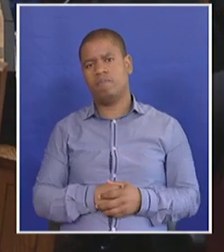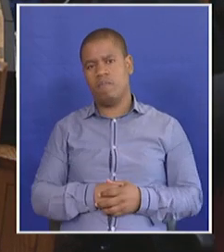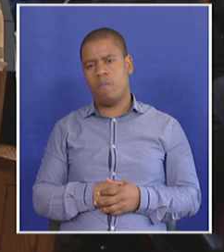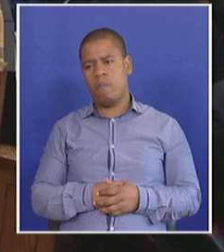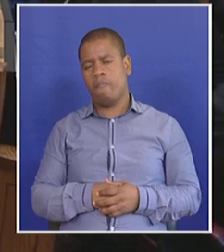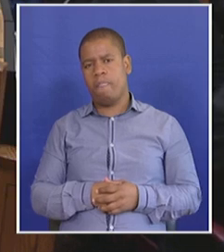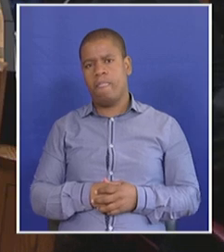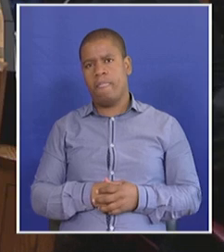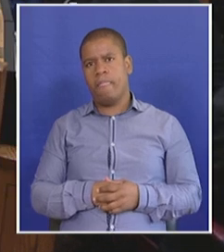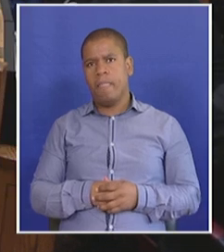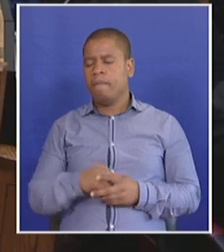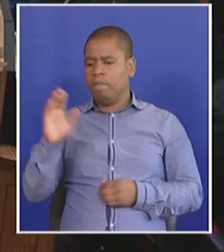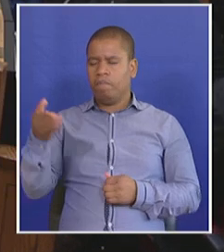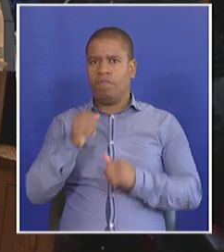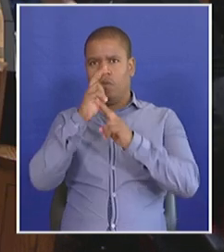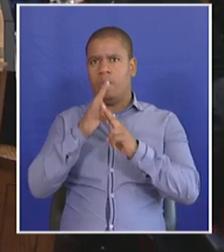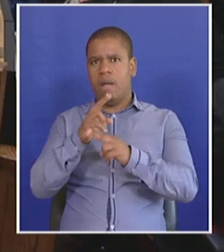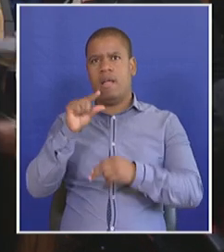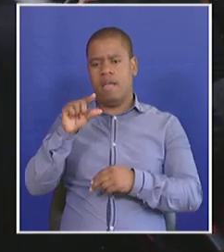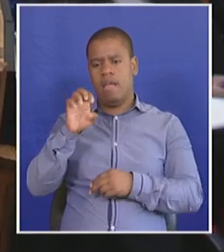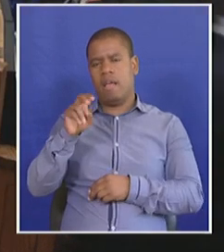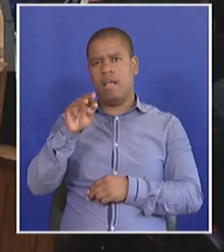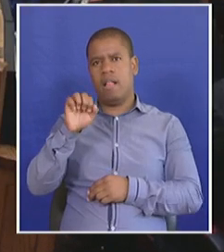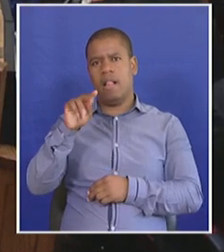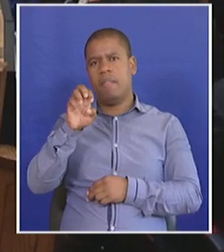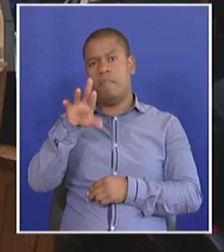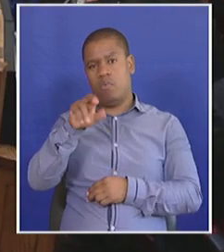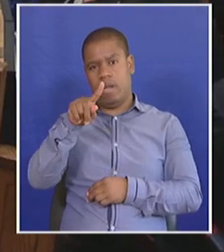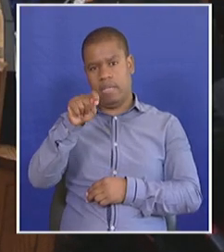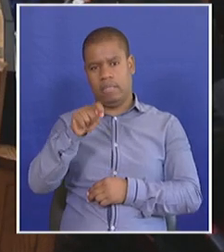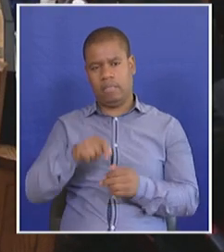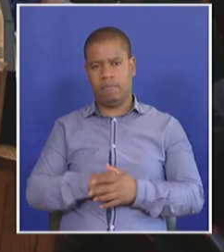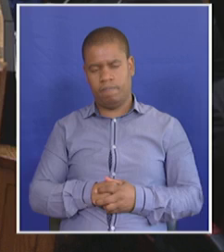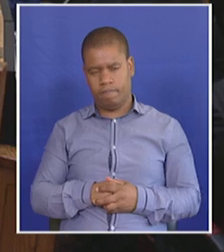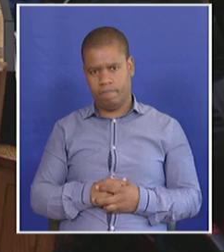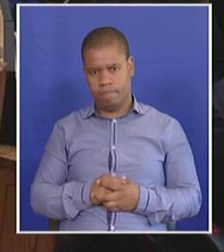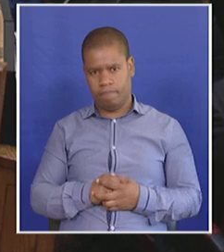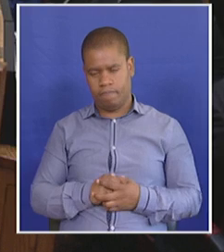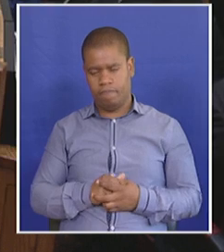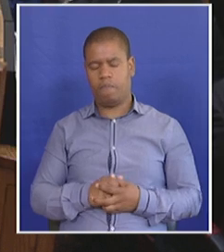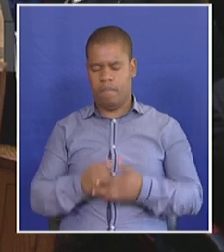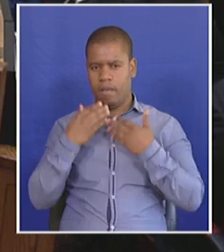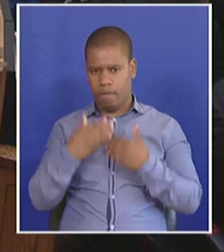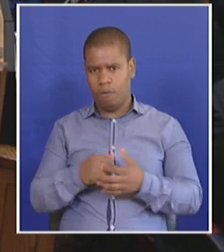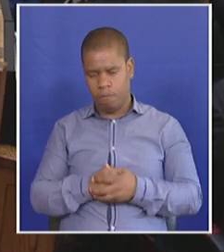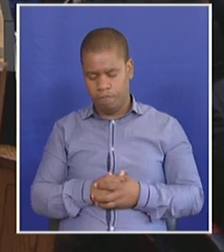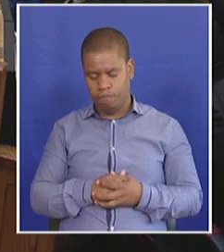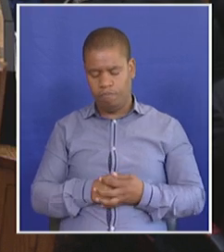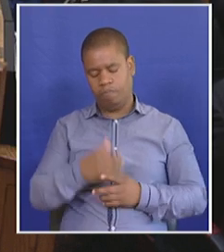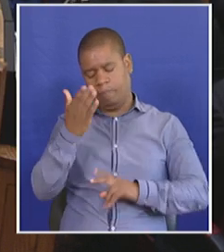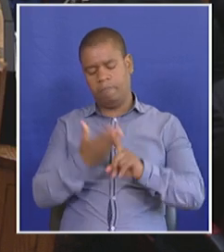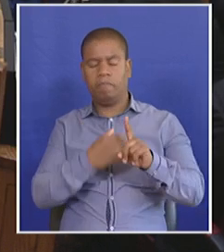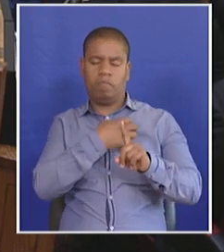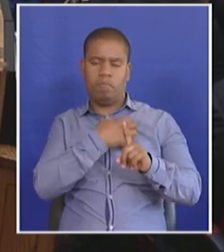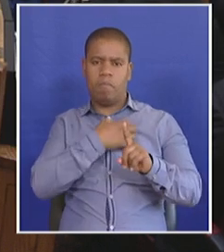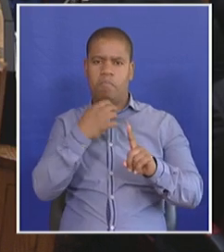Honorable Engelbrecht. You'll follow. Madam Chairperson, thank you. Mr. Deputy Minister,